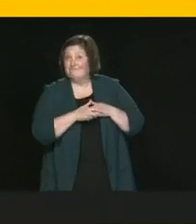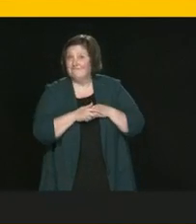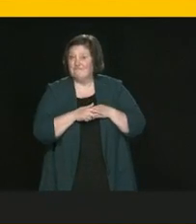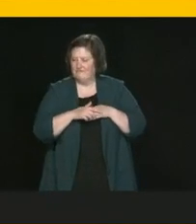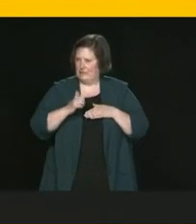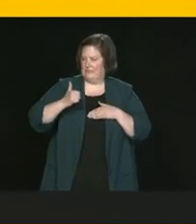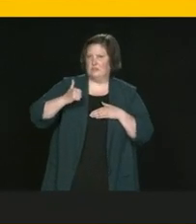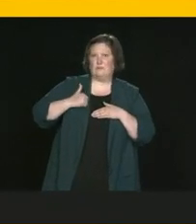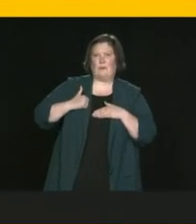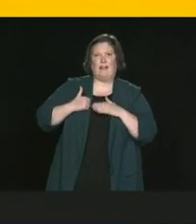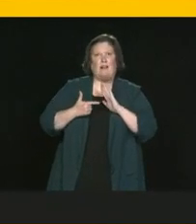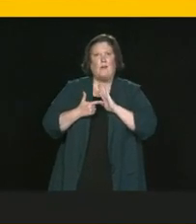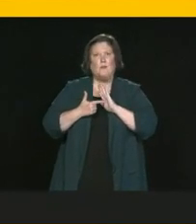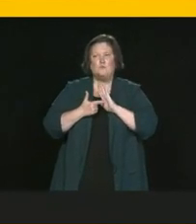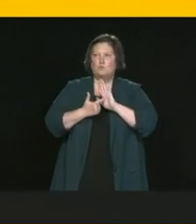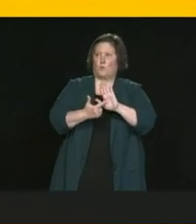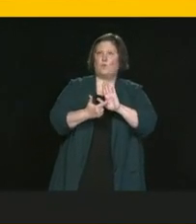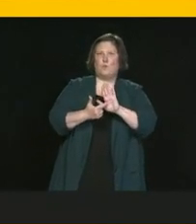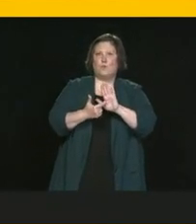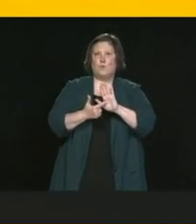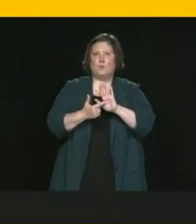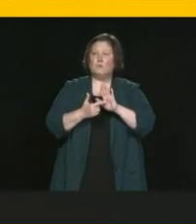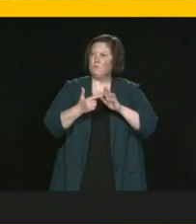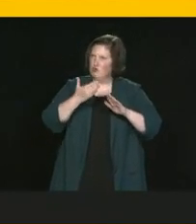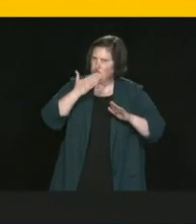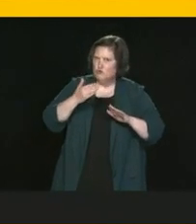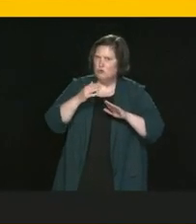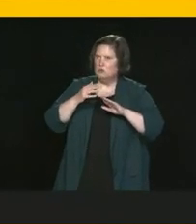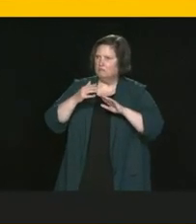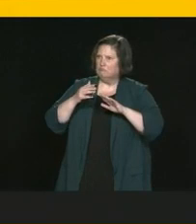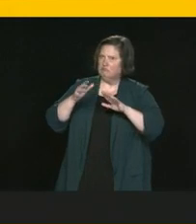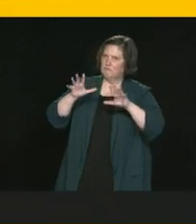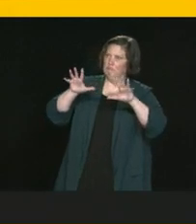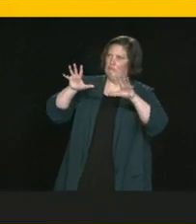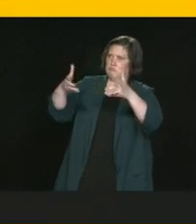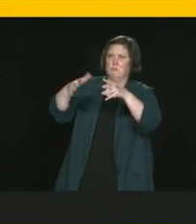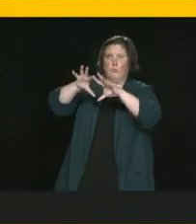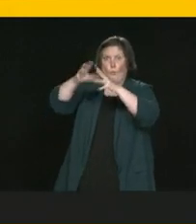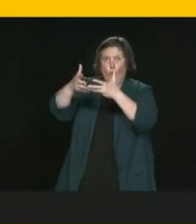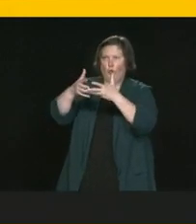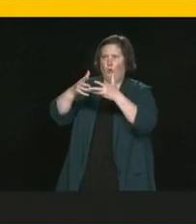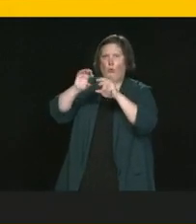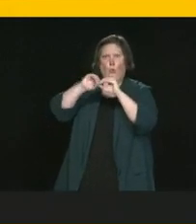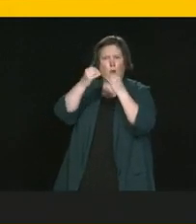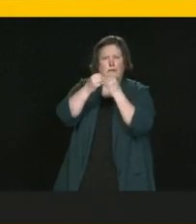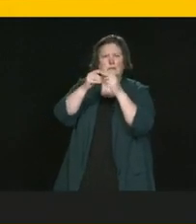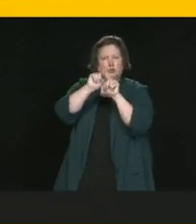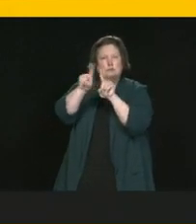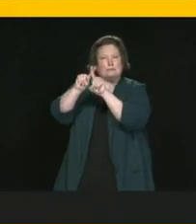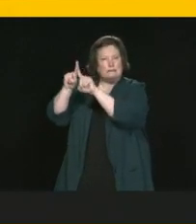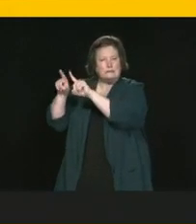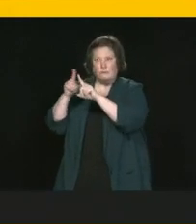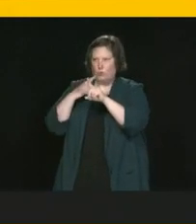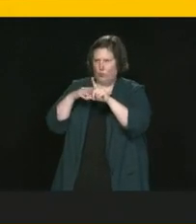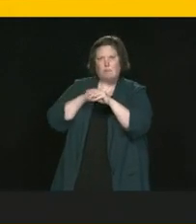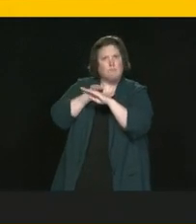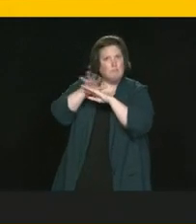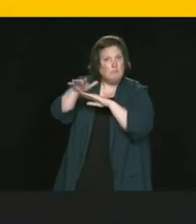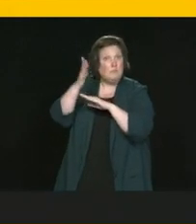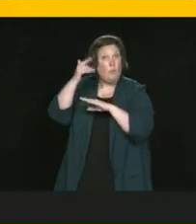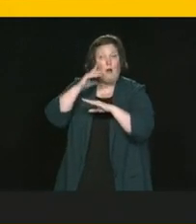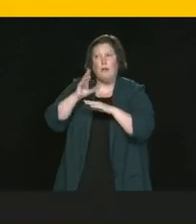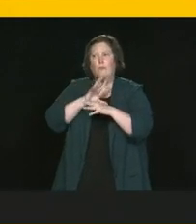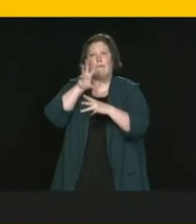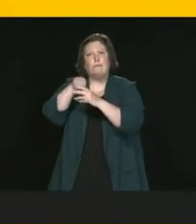a strong voice for many organizations and many countries around the world because of our presence in the G7,